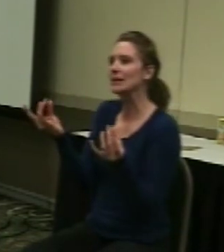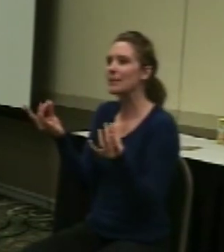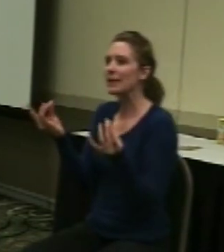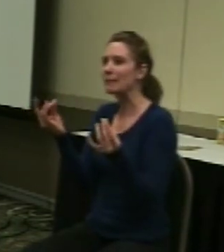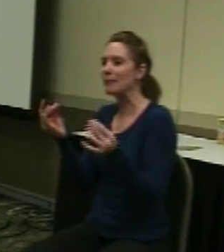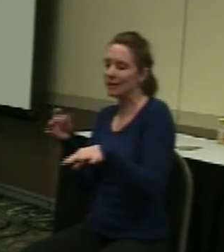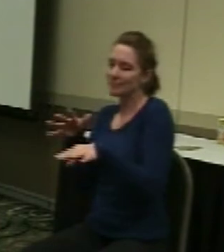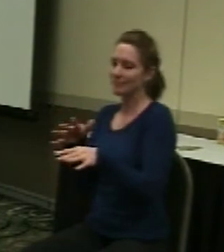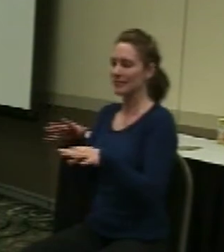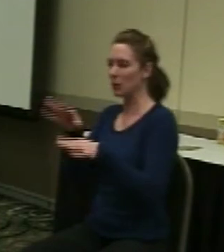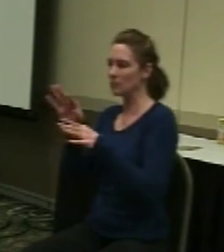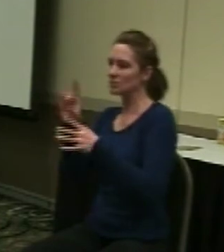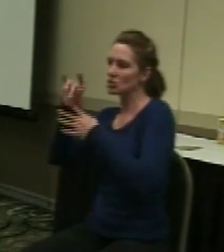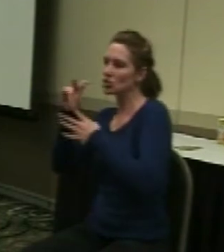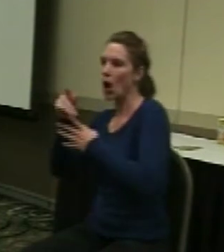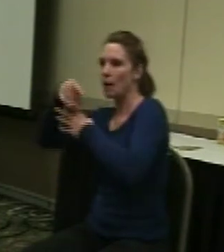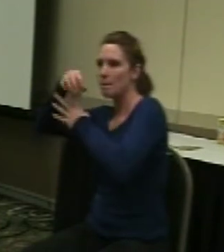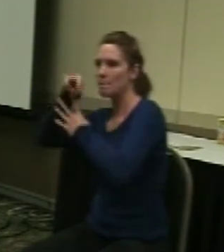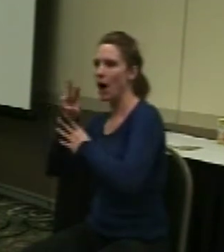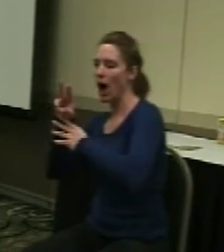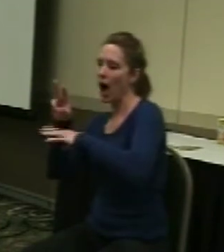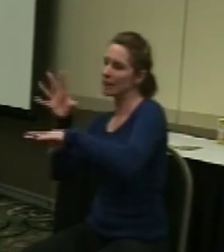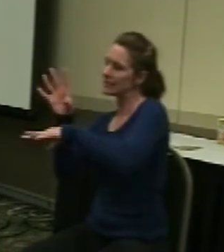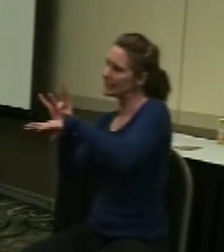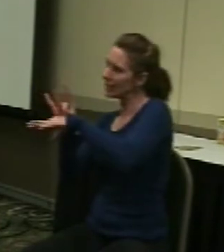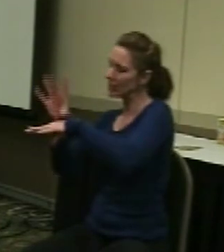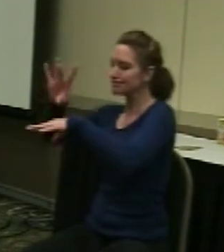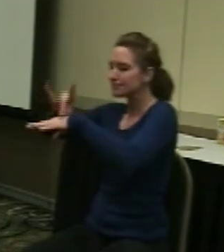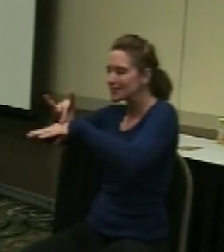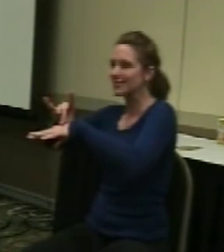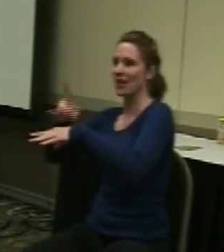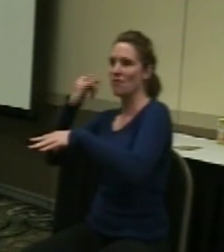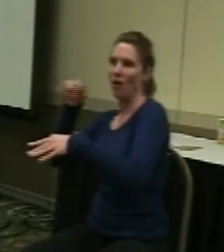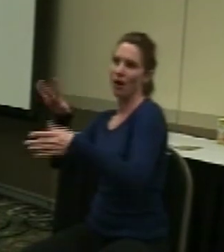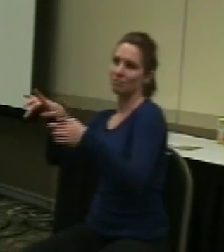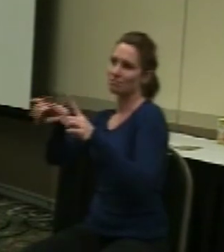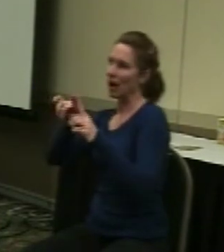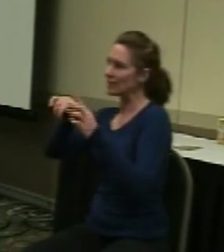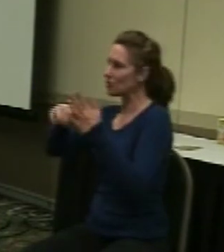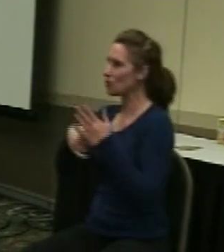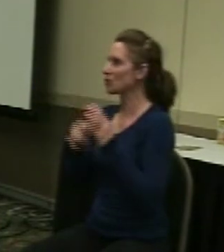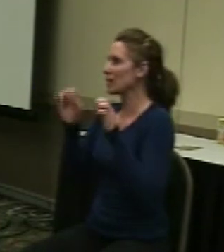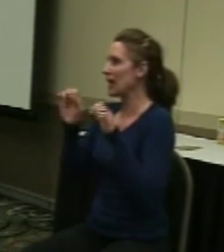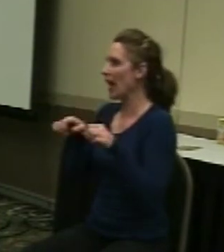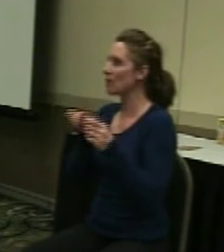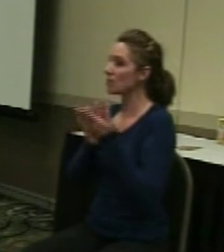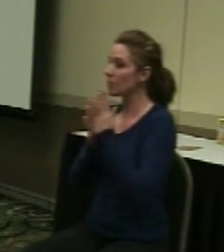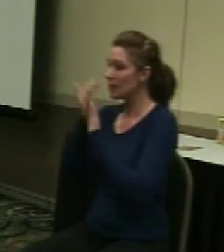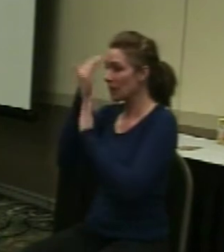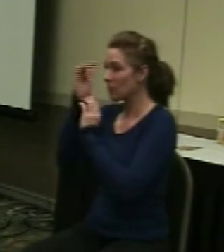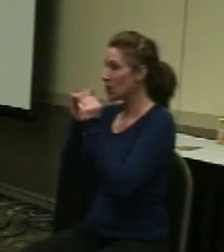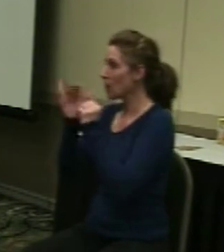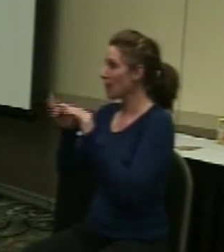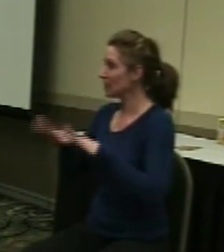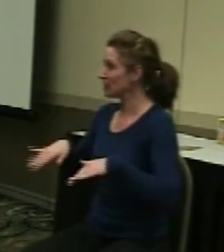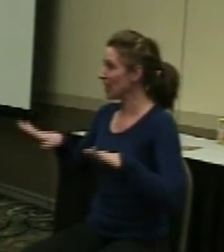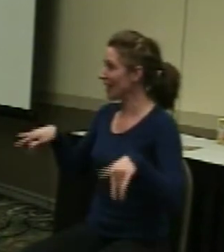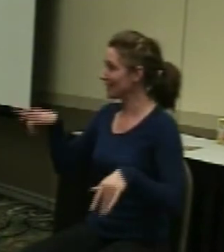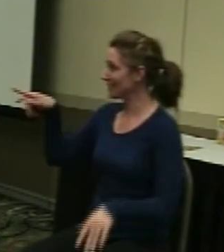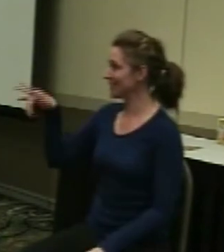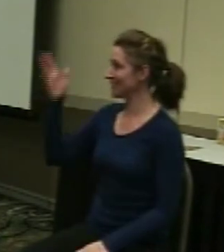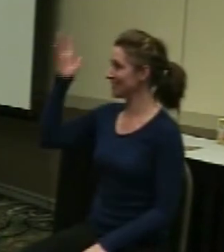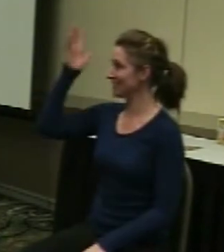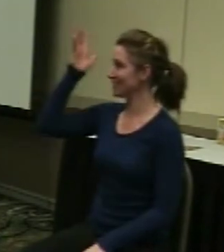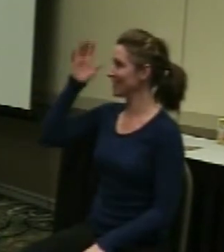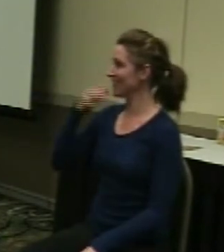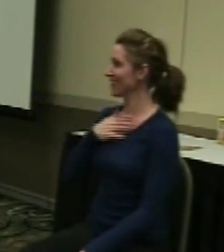and things. All that sort of creative work can do a great deal to help get to know the child and their skills. Yes. Do